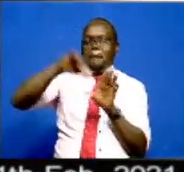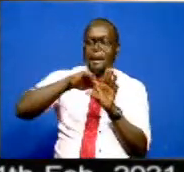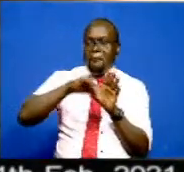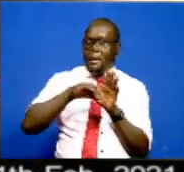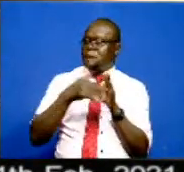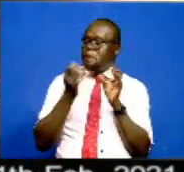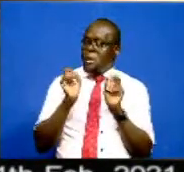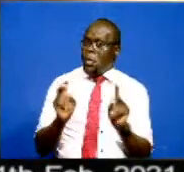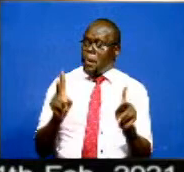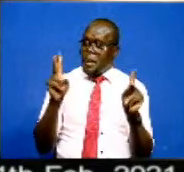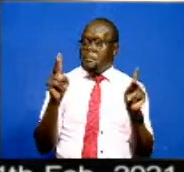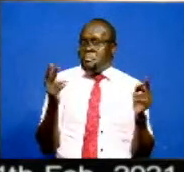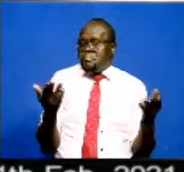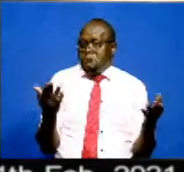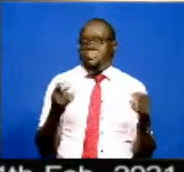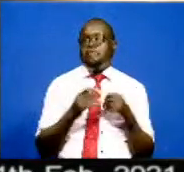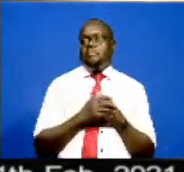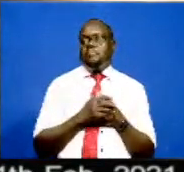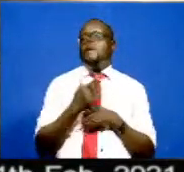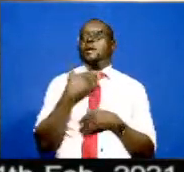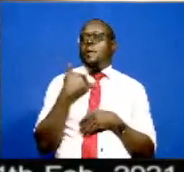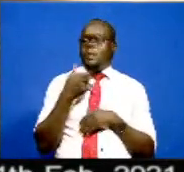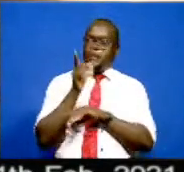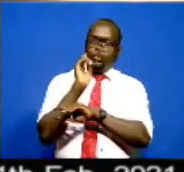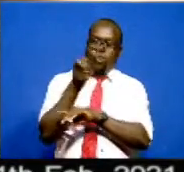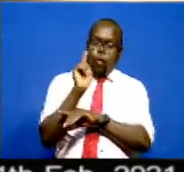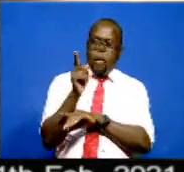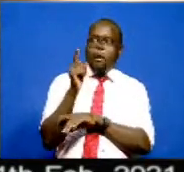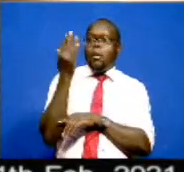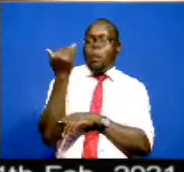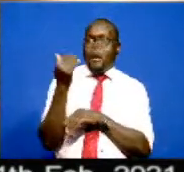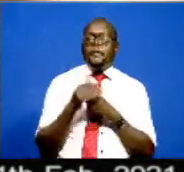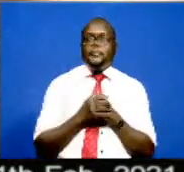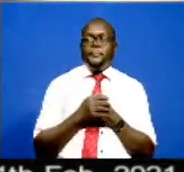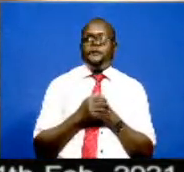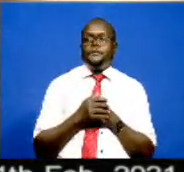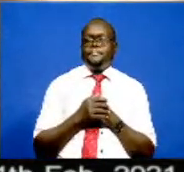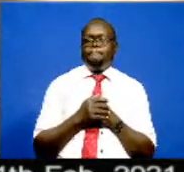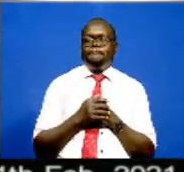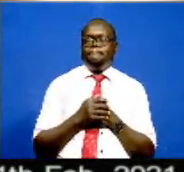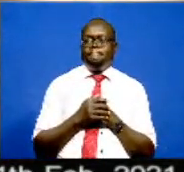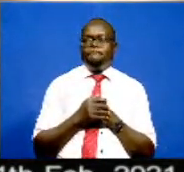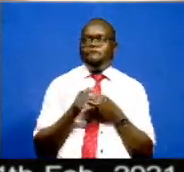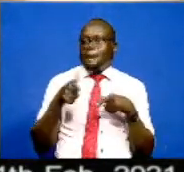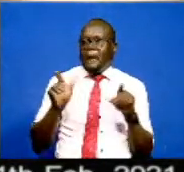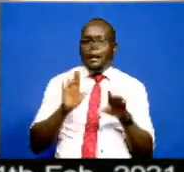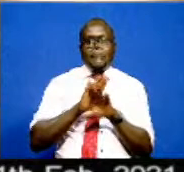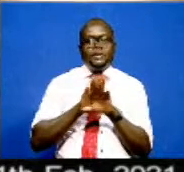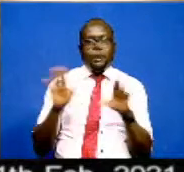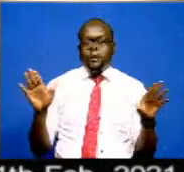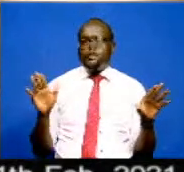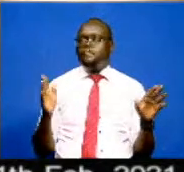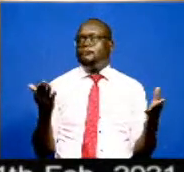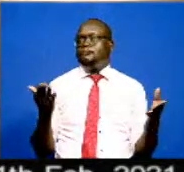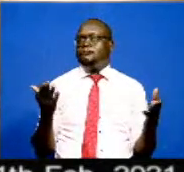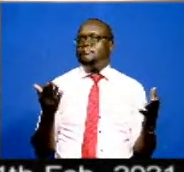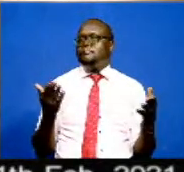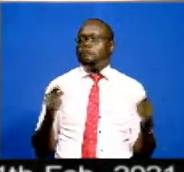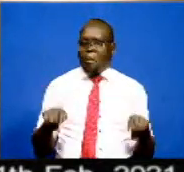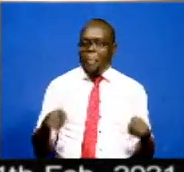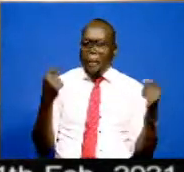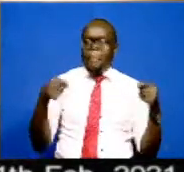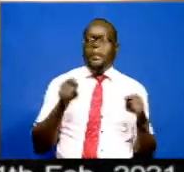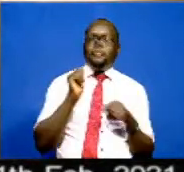okay. Mr. Speaker, I just want to caution that let us not scandalize